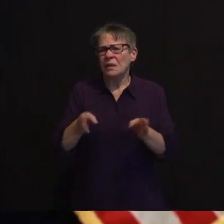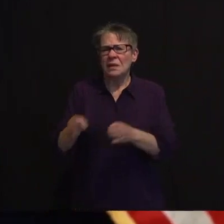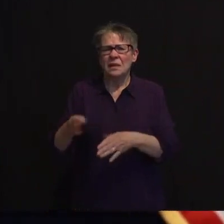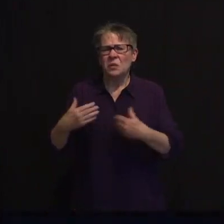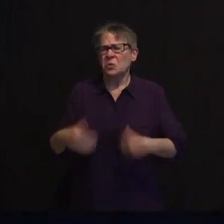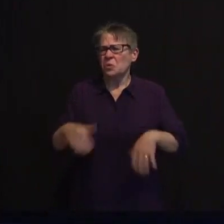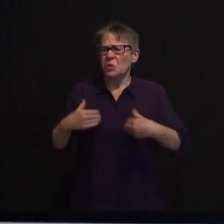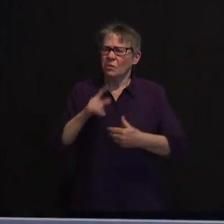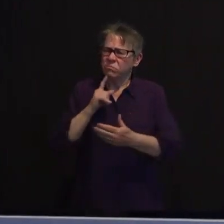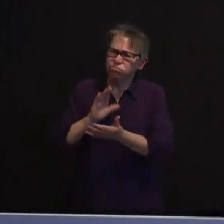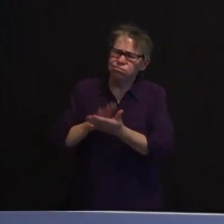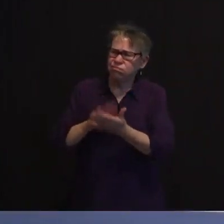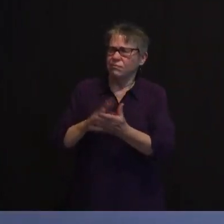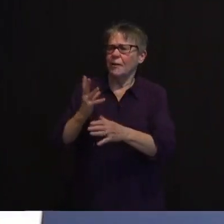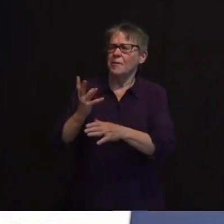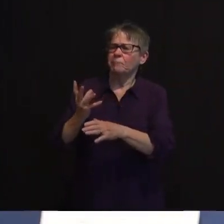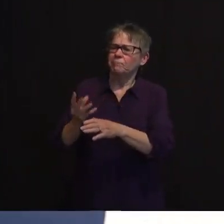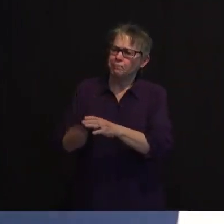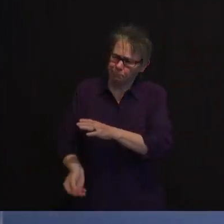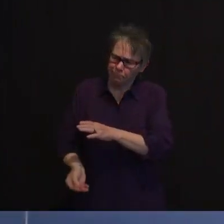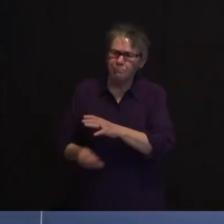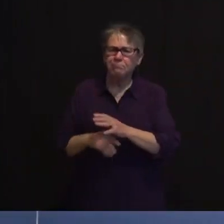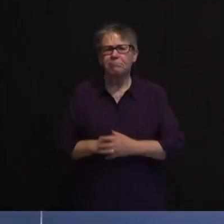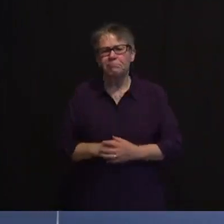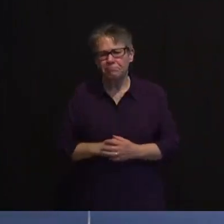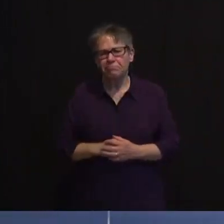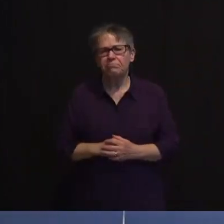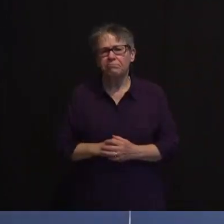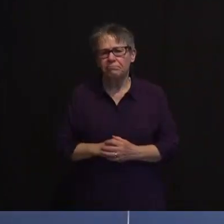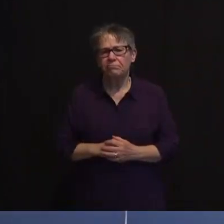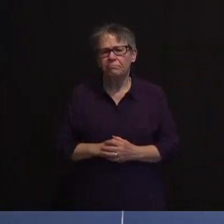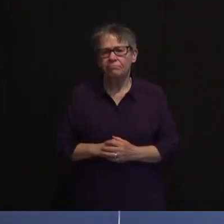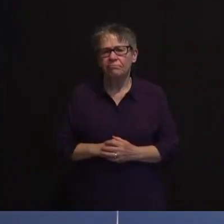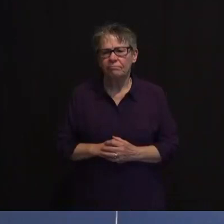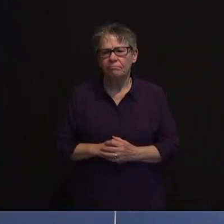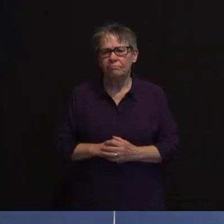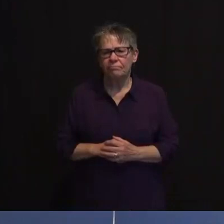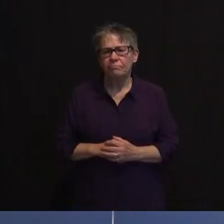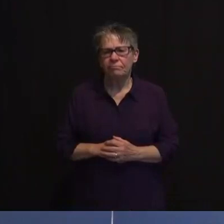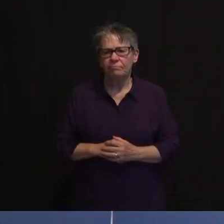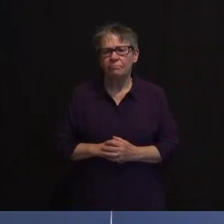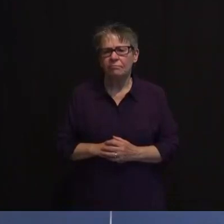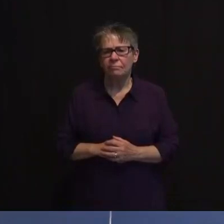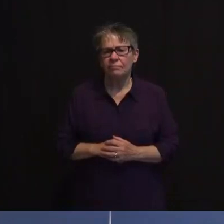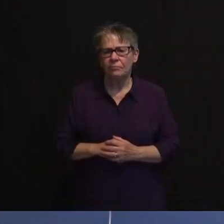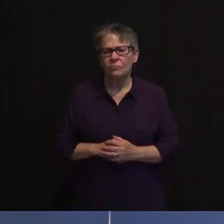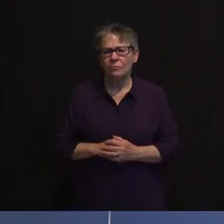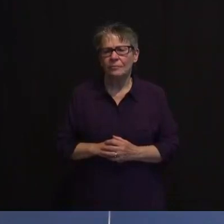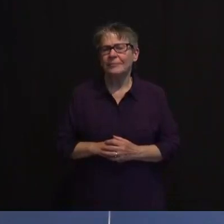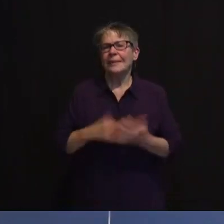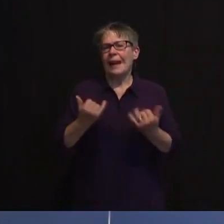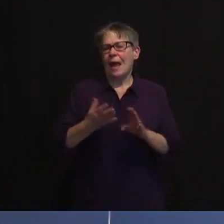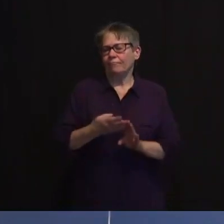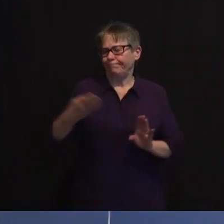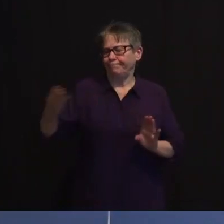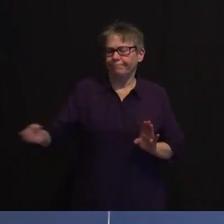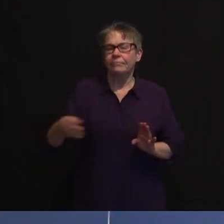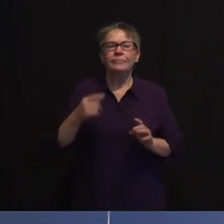Persicelli. Thank you, Governor. Good afternoon. As I've shared, the department is working closely with the New Jersey